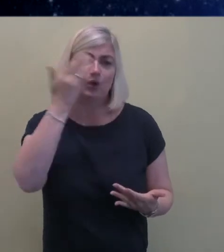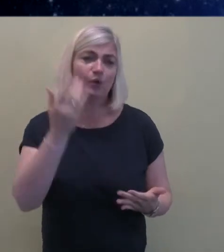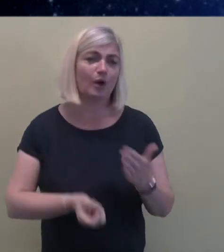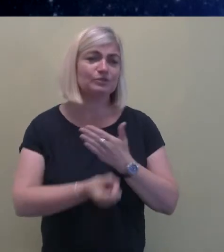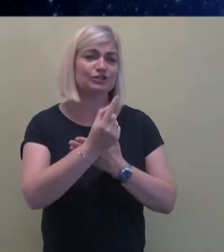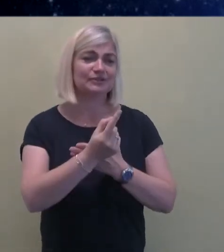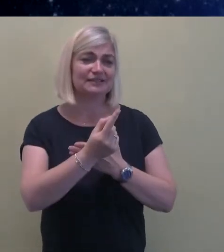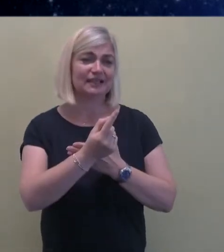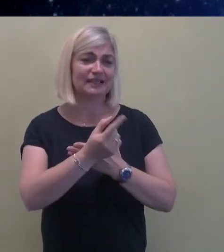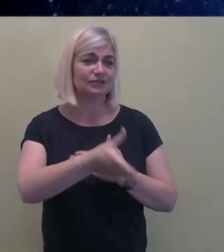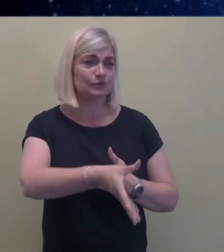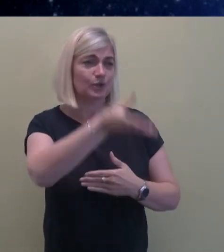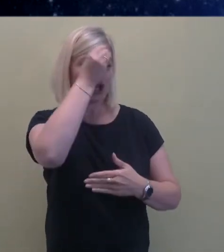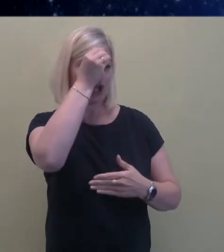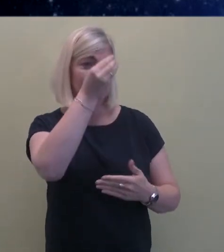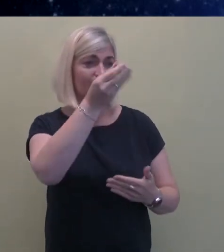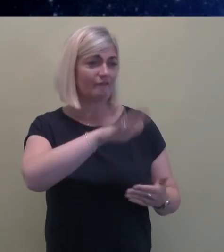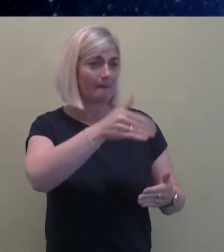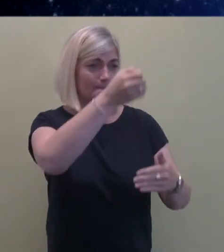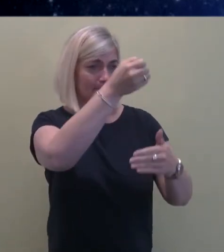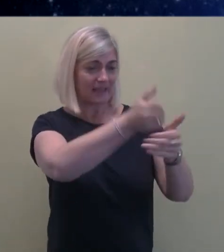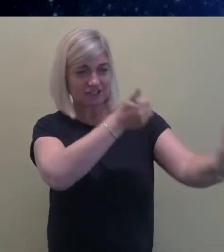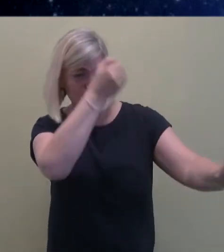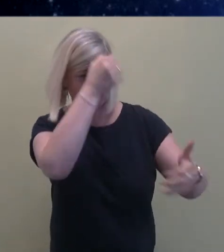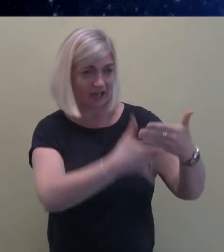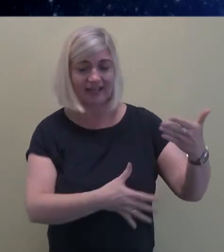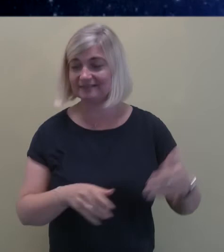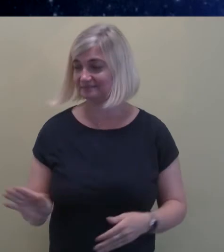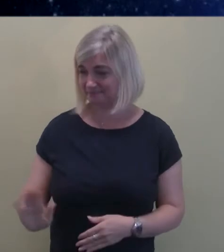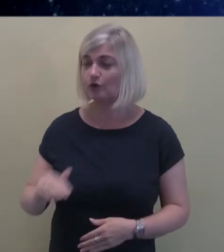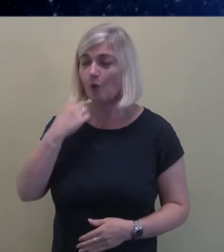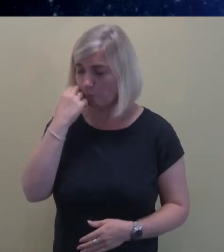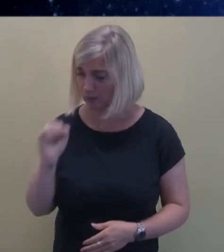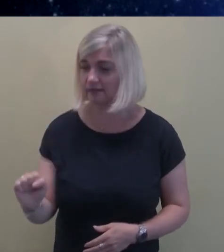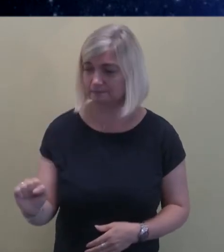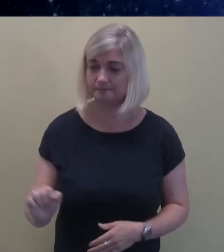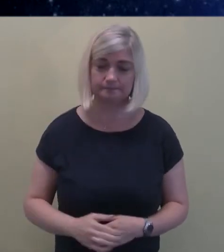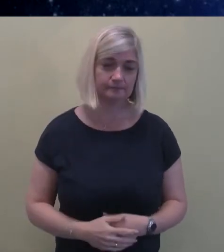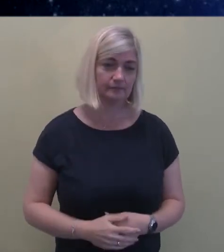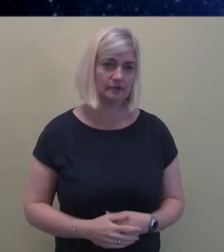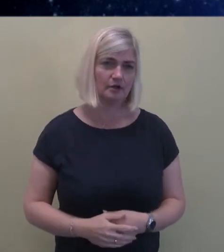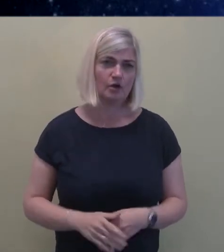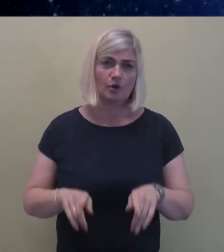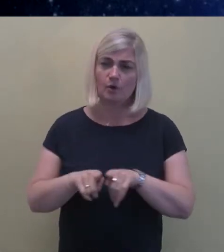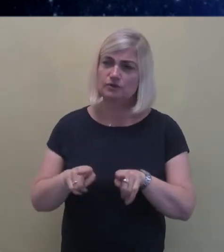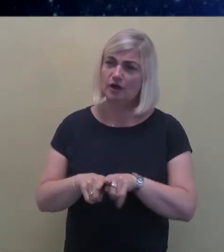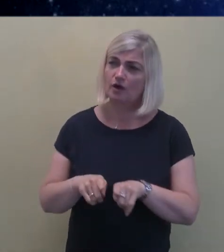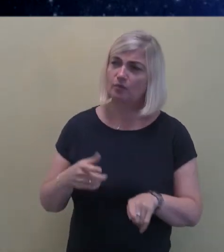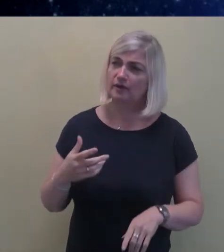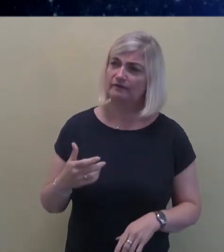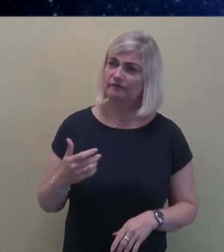team. They take our students out on yoga, walks to Arboretum. We have badminton,